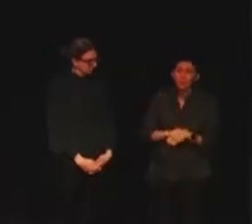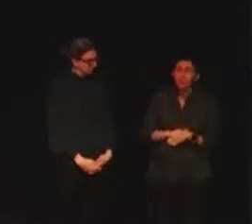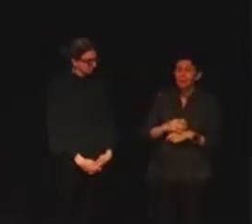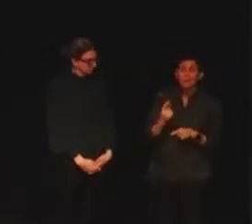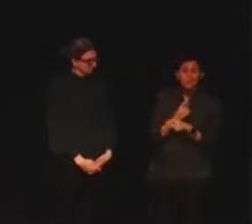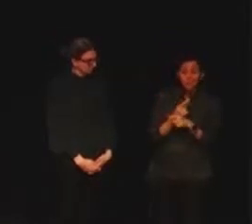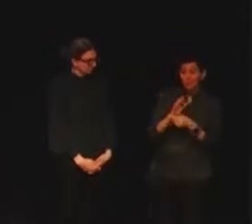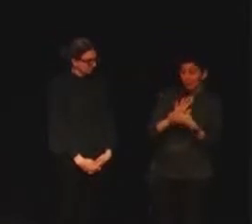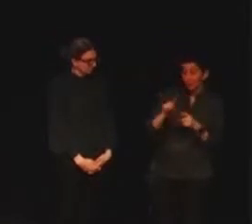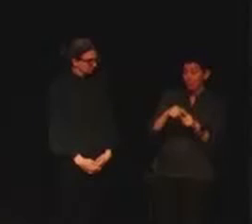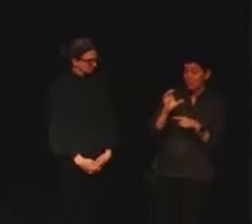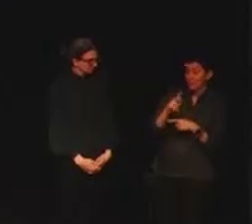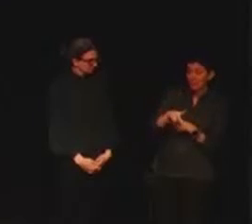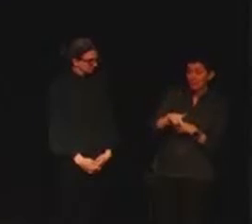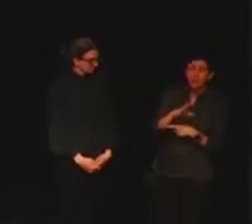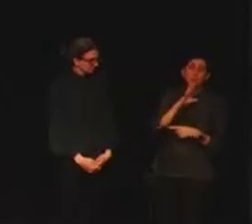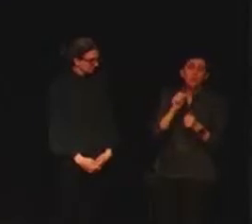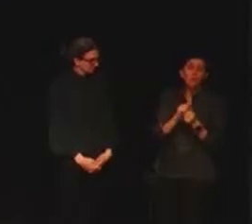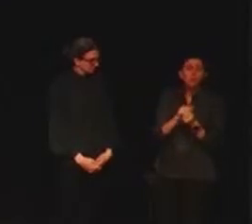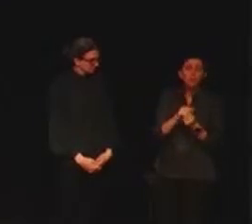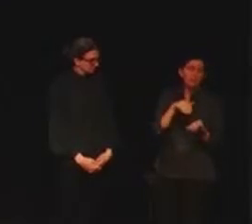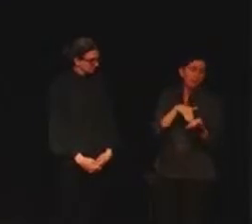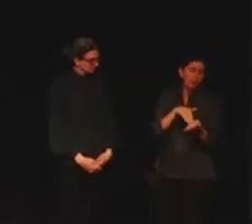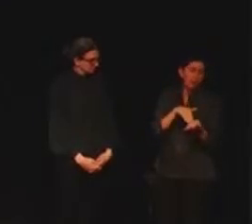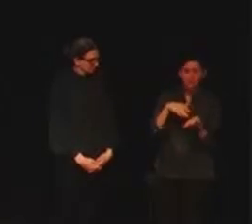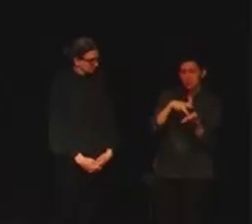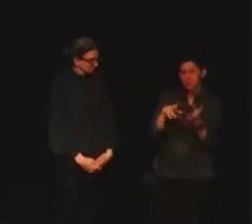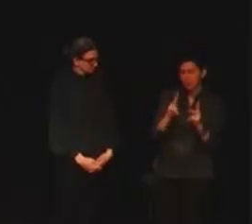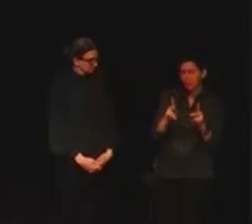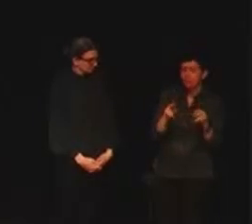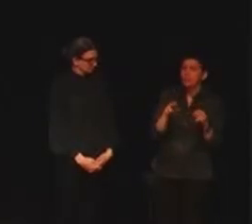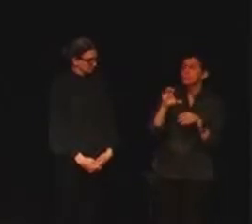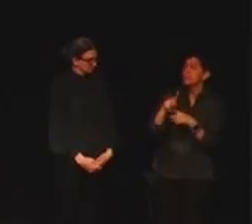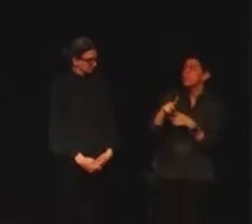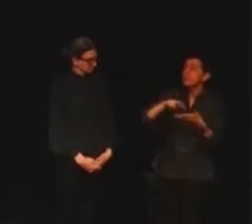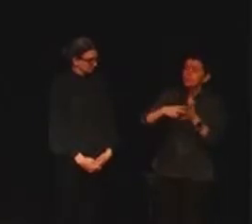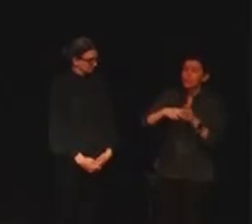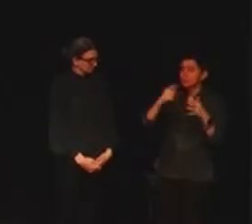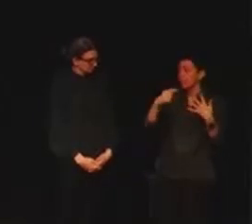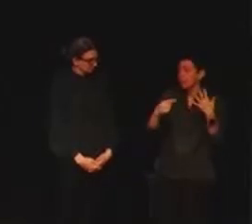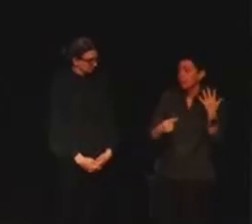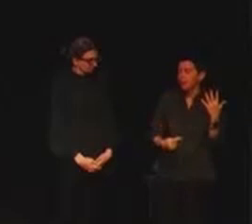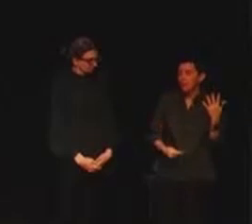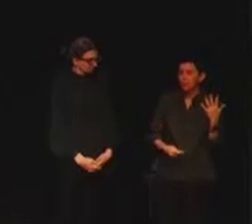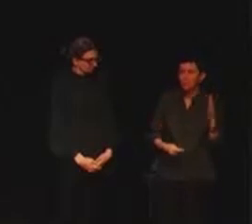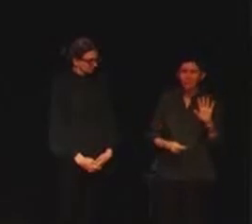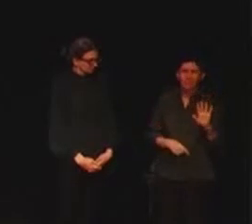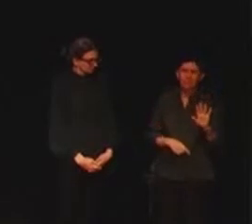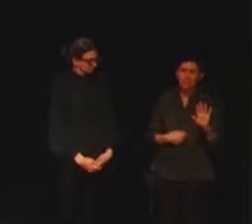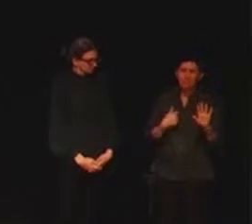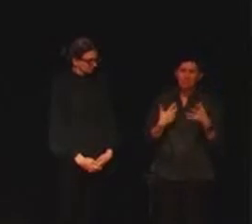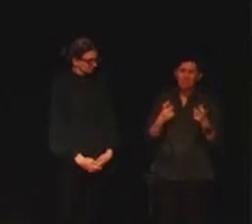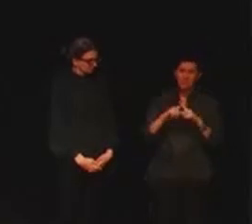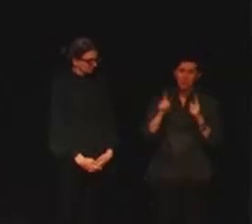be to talk to medical professionals who could explain the diagnosis. And what I really wanted